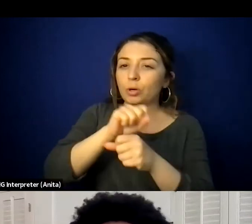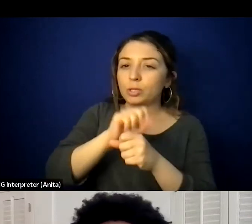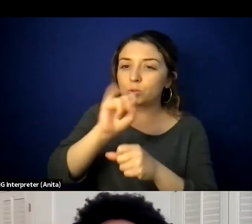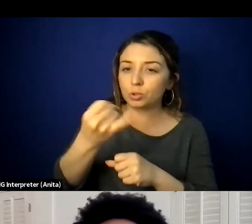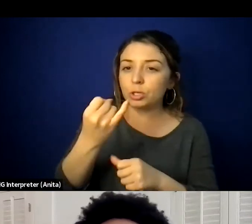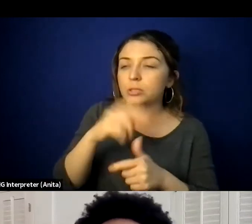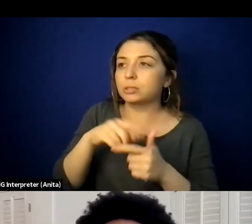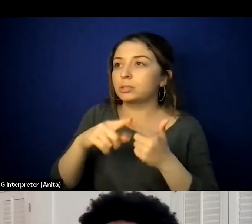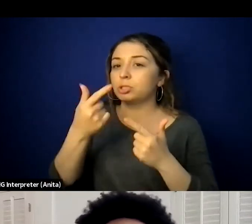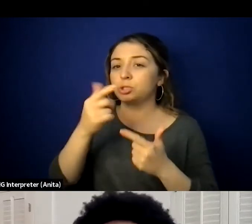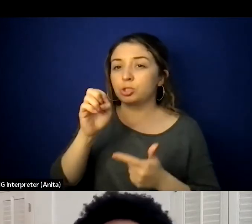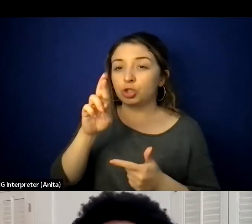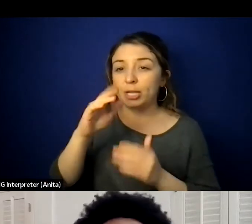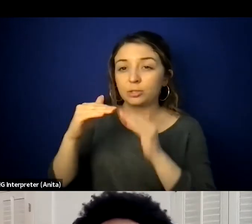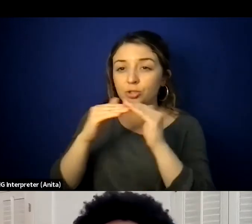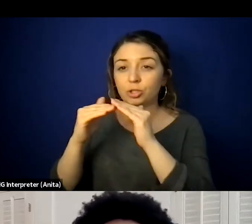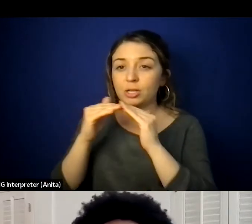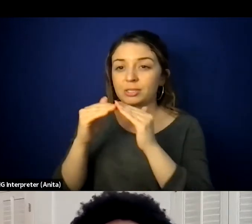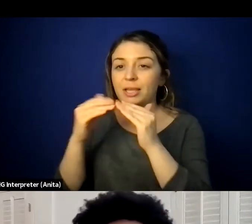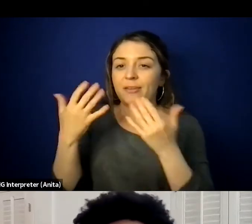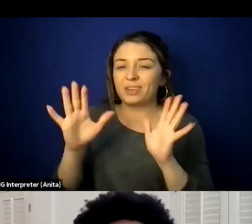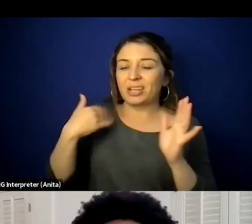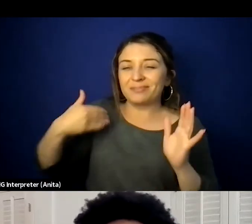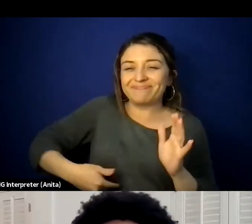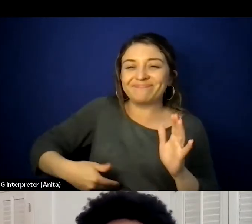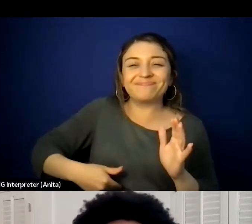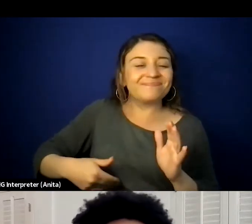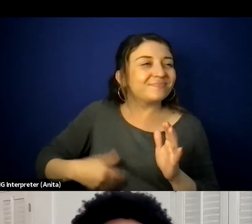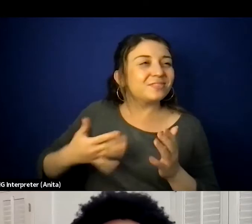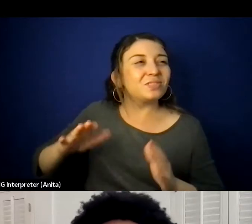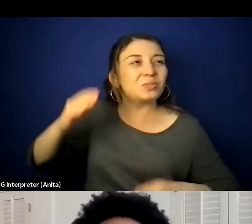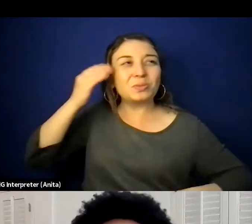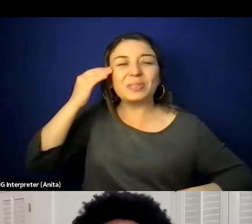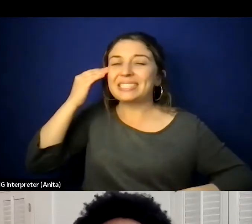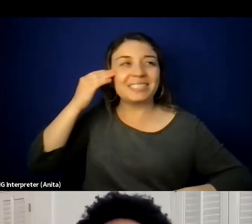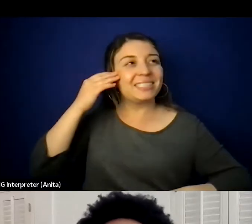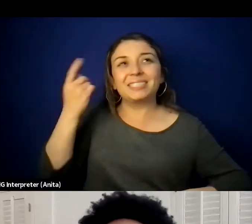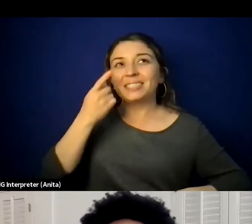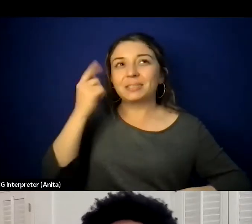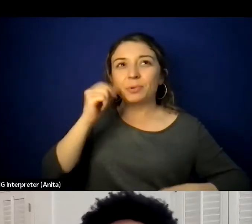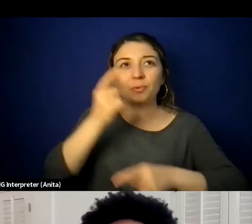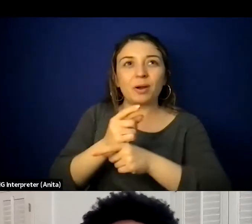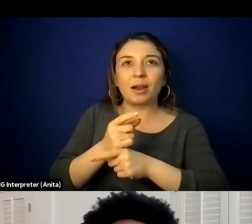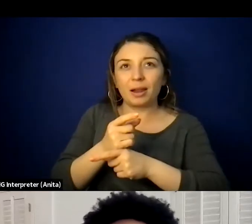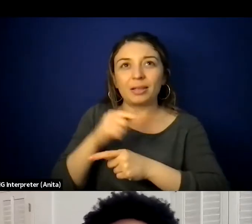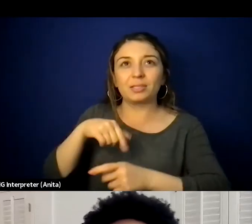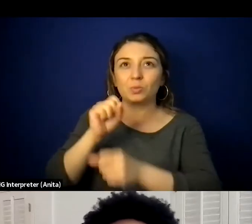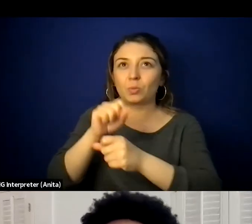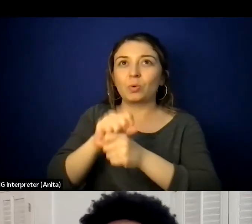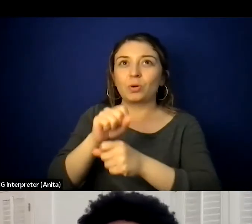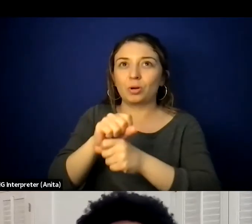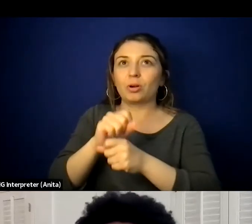gender justice, they just had an instinct that was kind of like deep in their belly instinct that this work